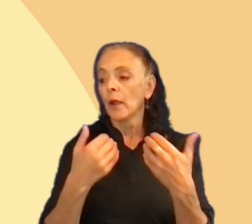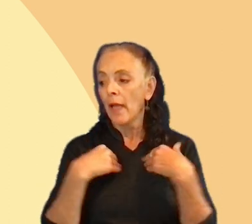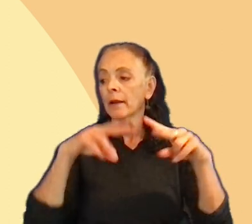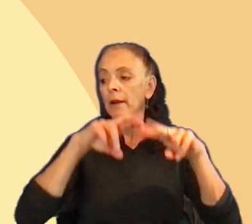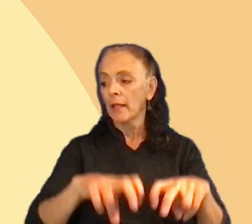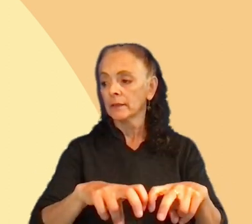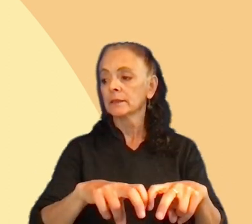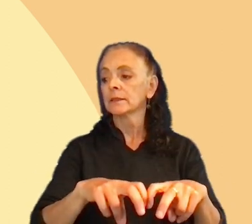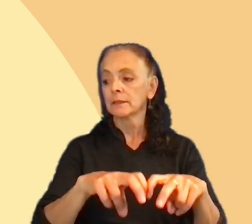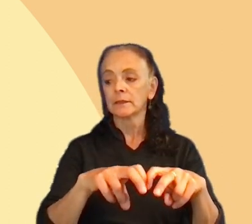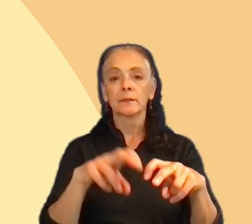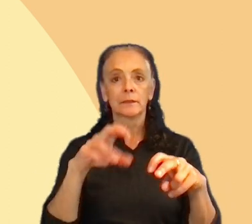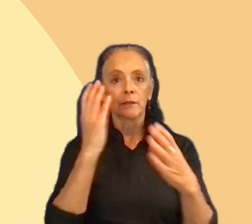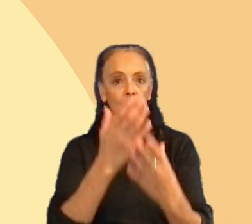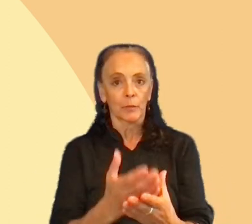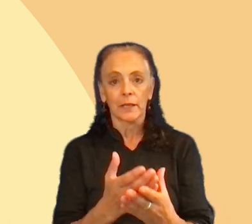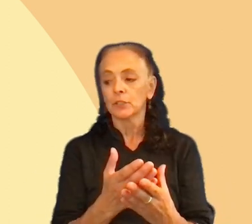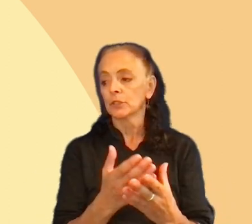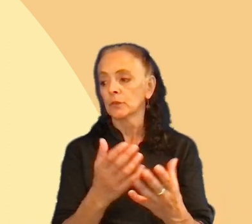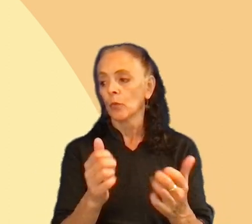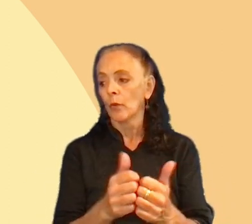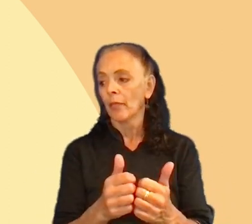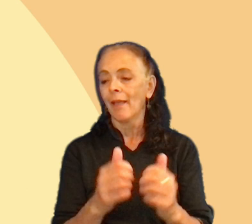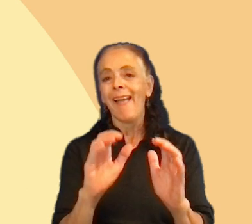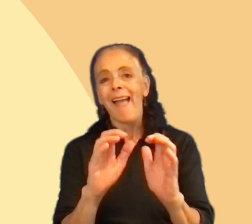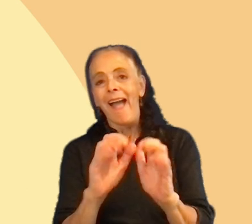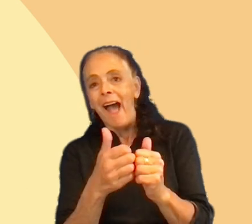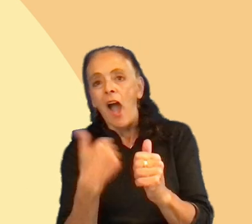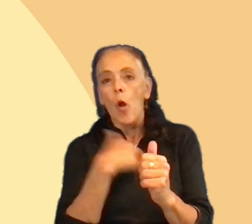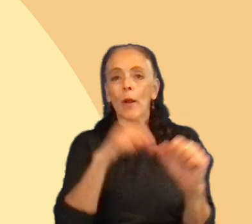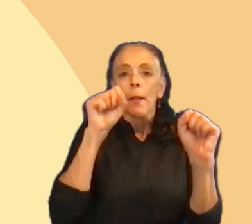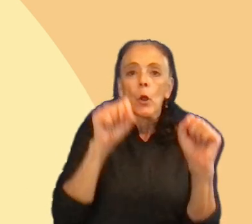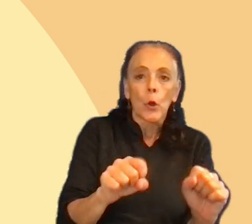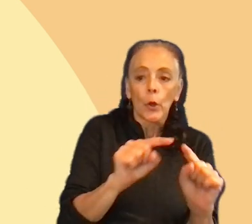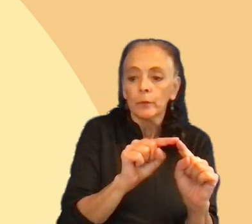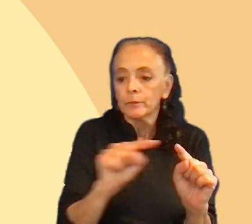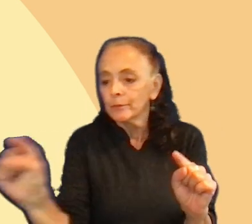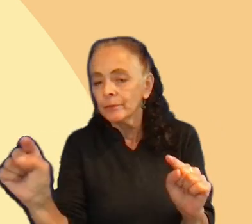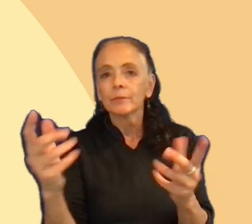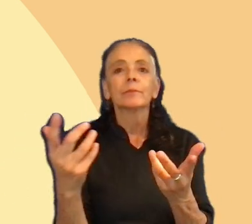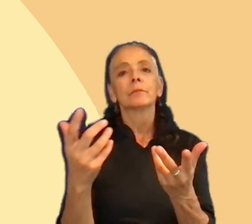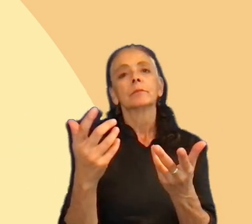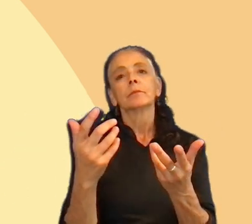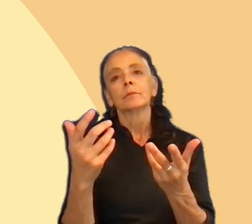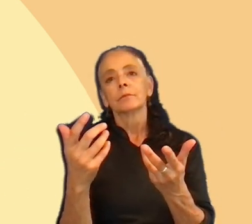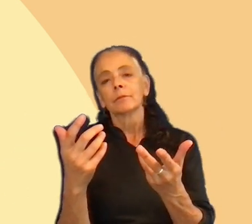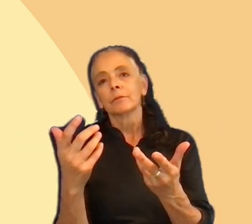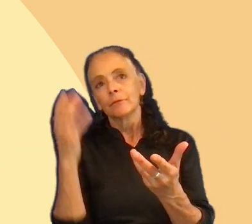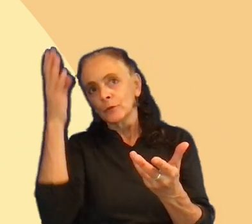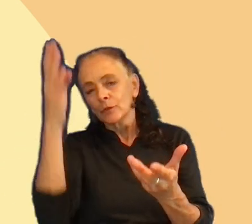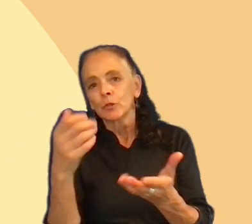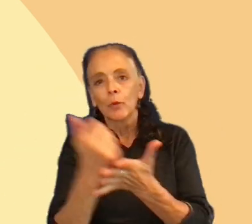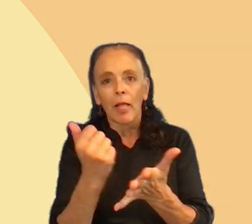documentation with how might we use to to help game design and project managers with the